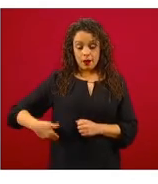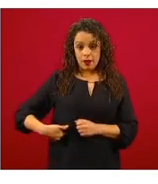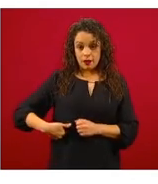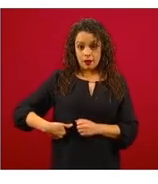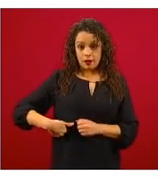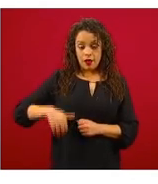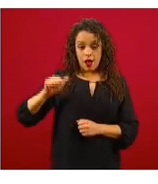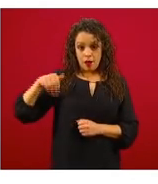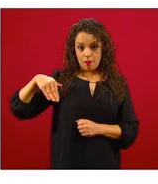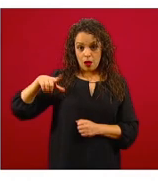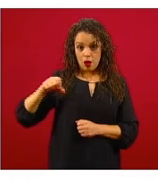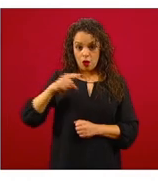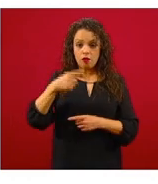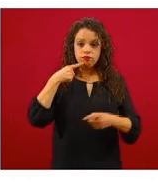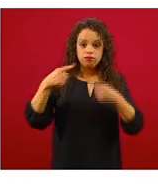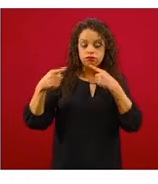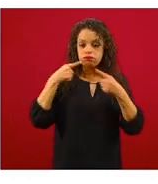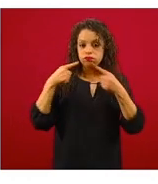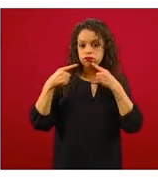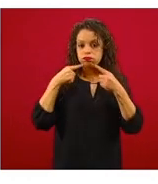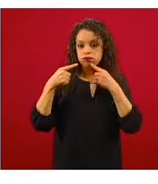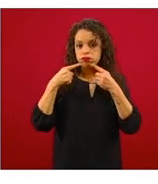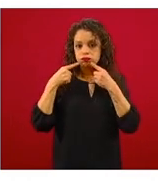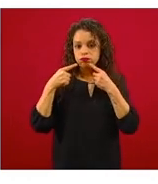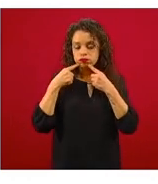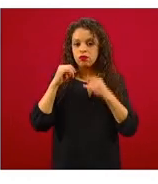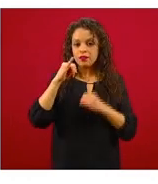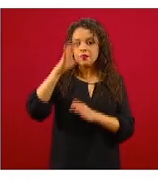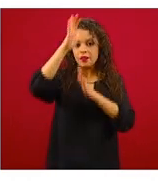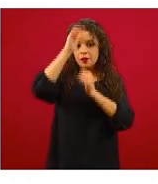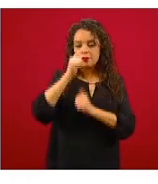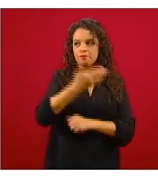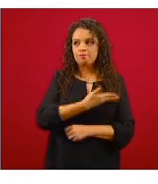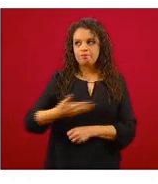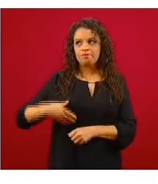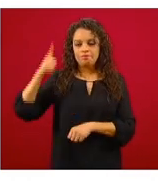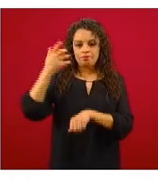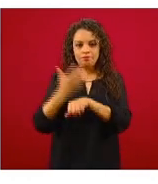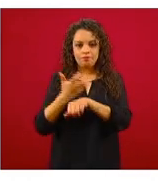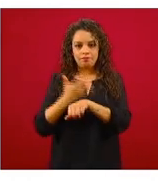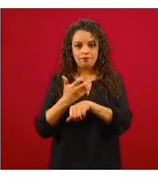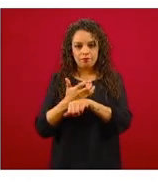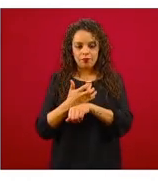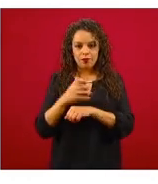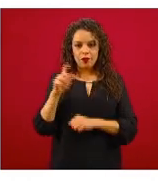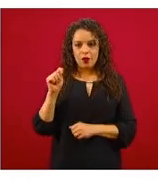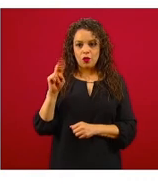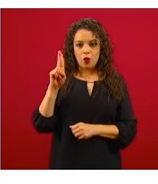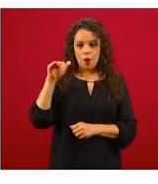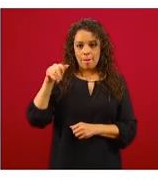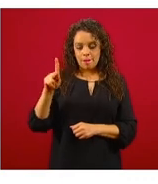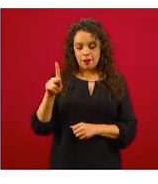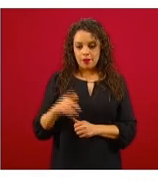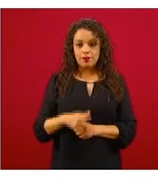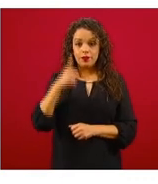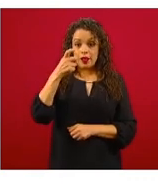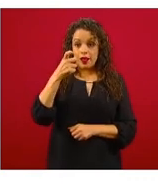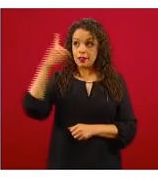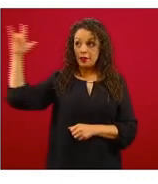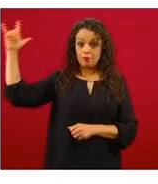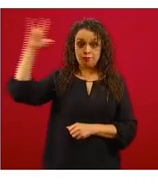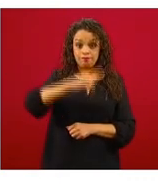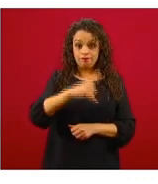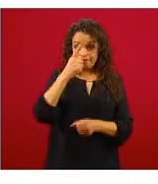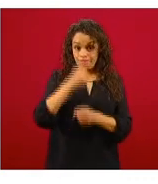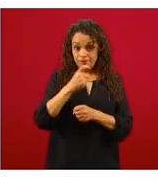done by our president, AMLO, with the president of the United States, Donald Trump. That first flight